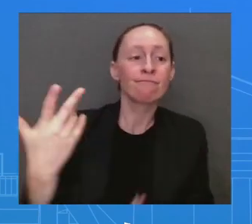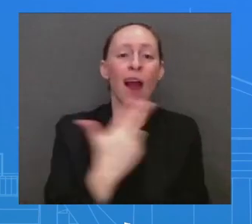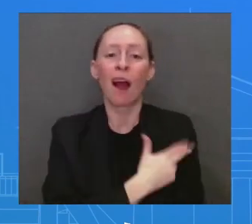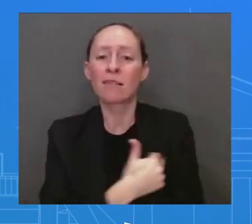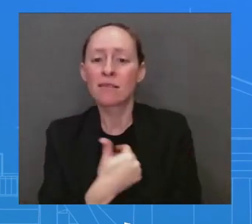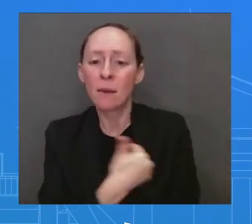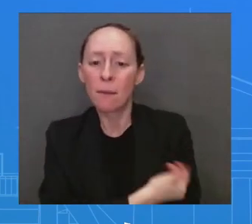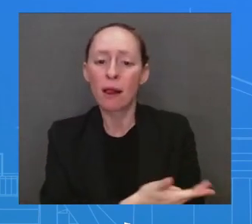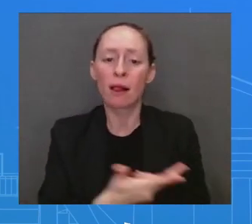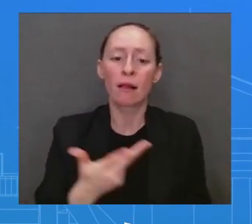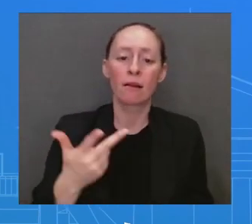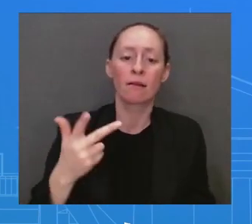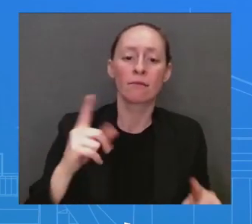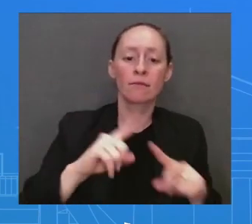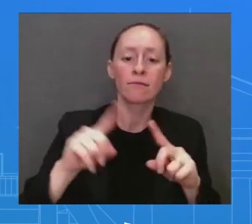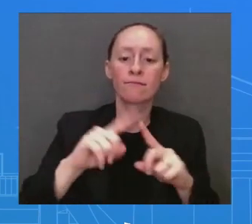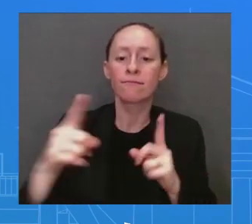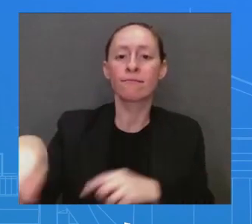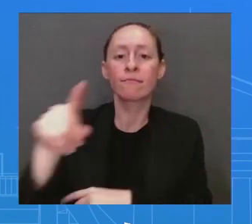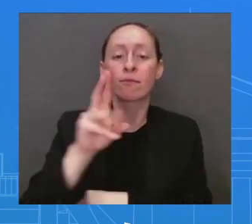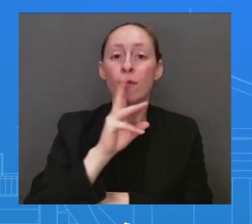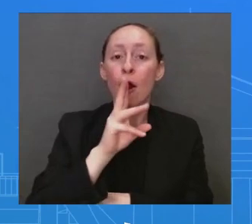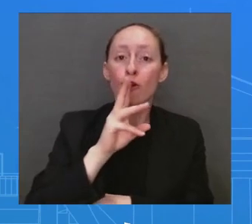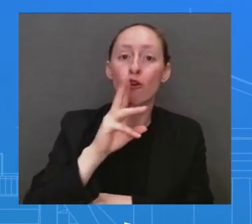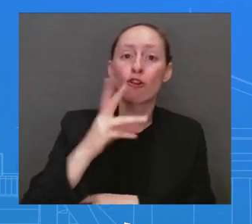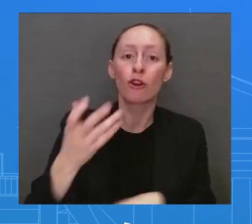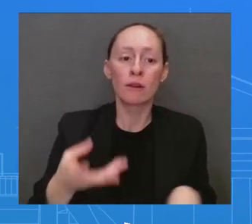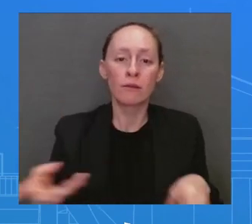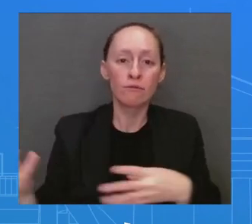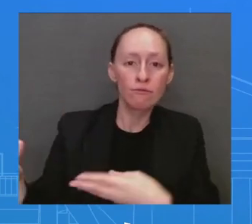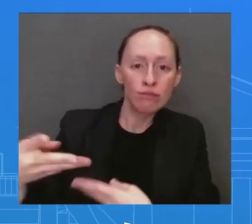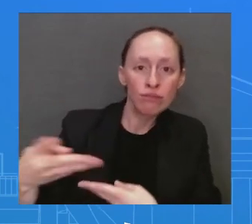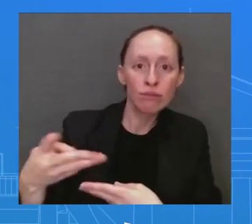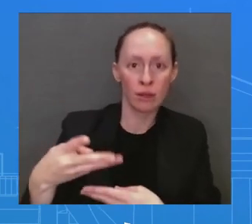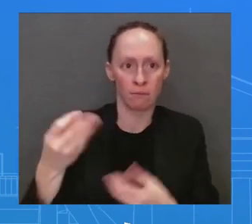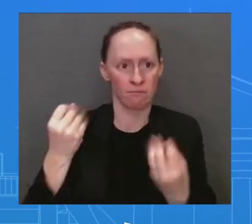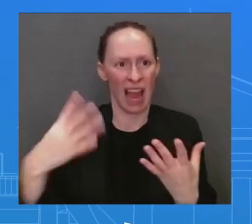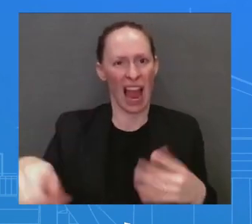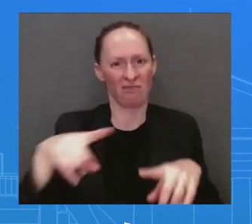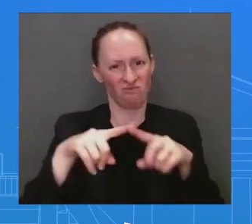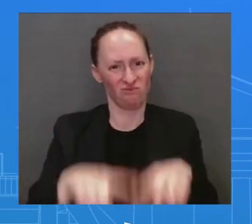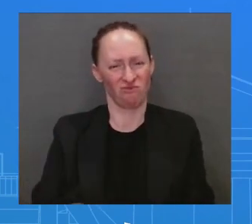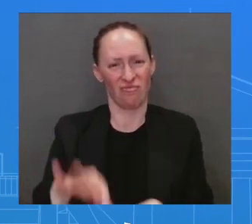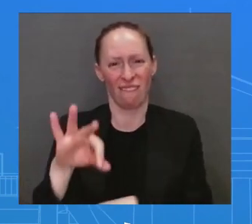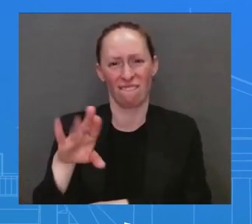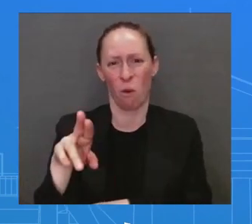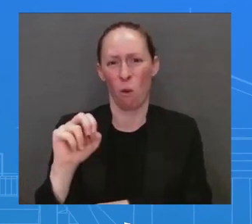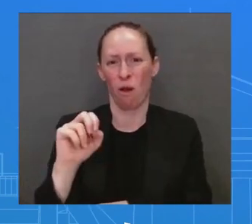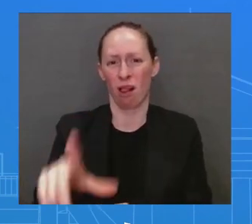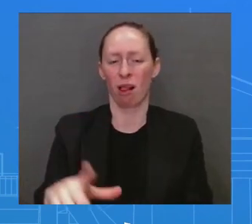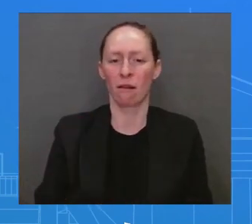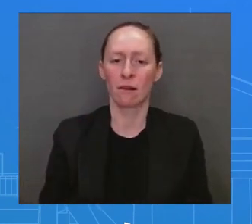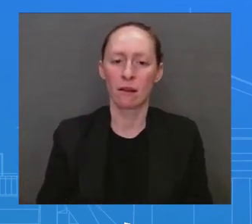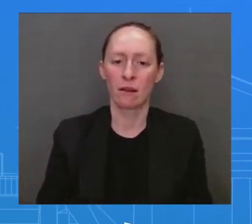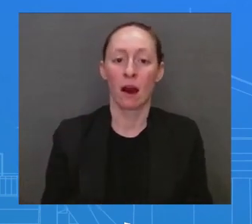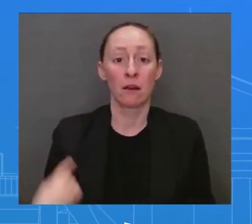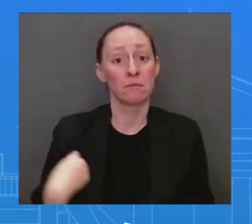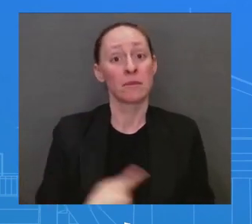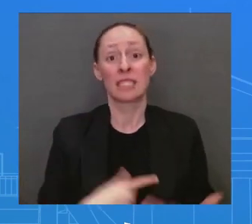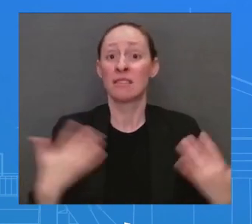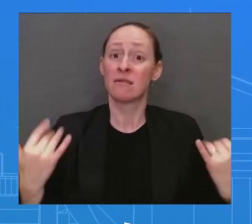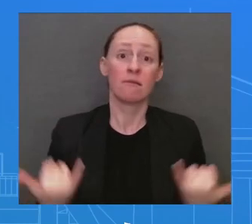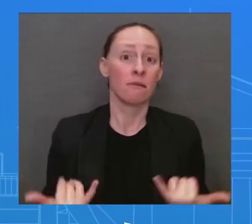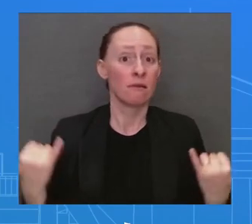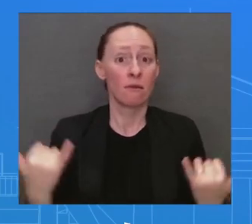fresh water and not seawater. All of that is important. And so we're going to continue to work with partners in the region. We're going to continue to